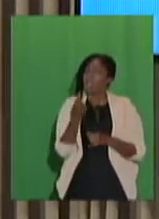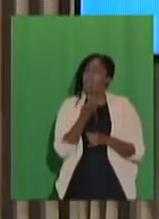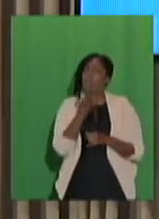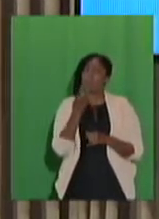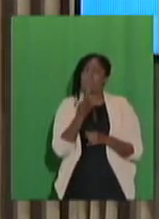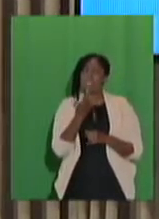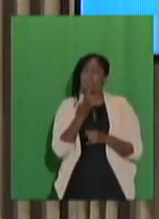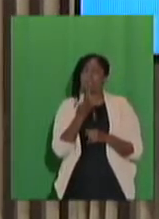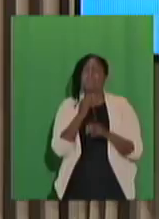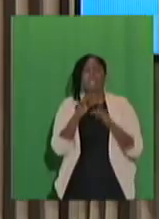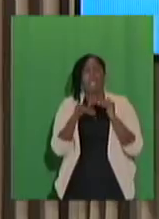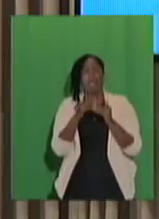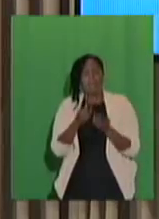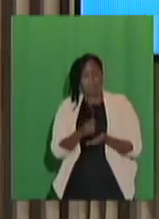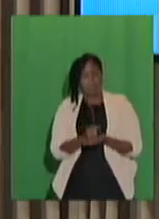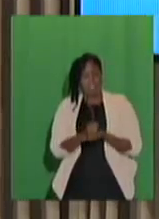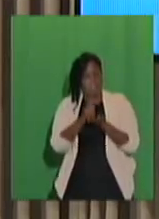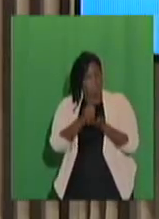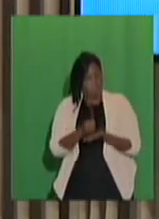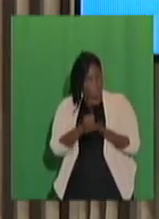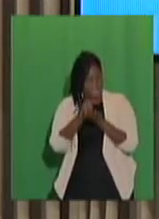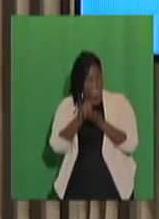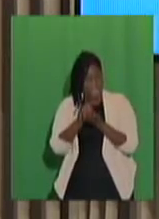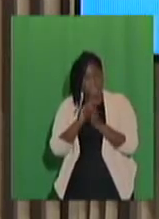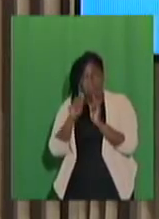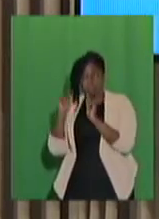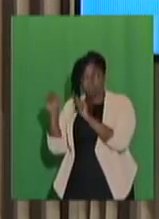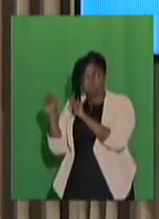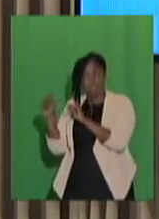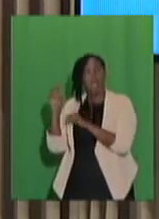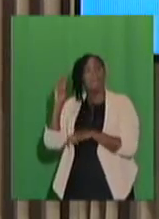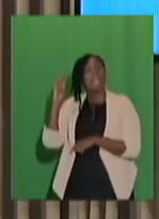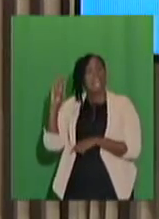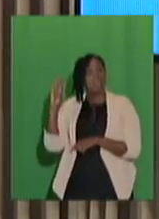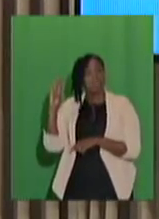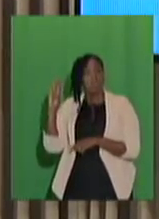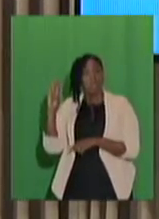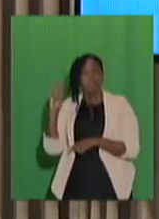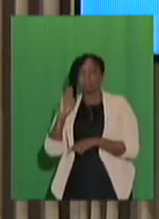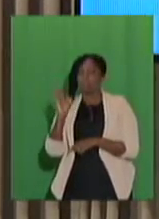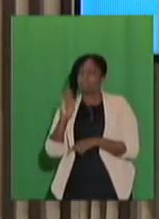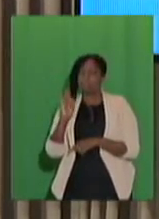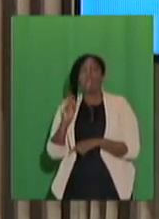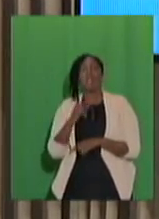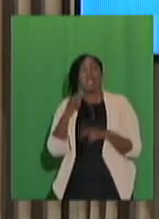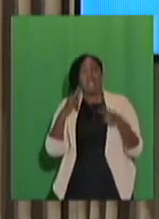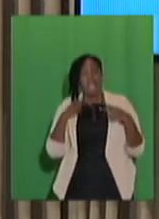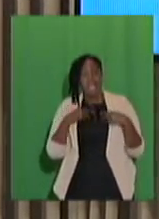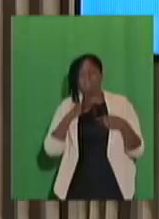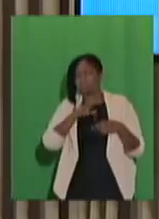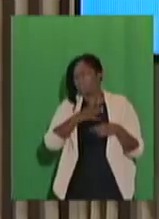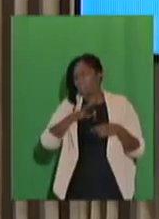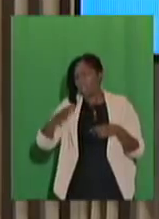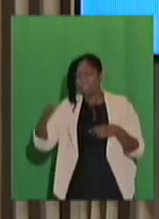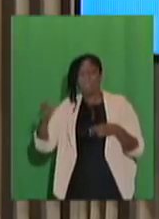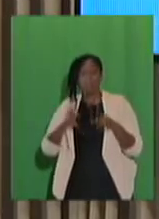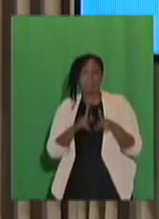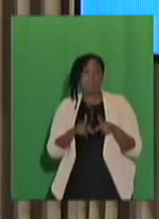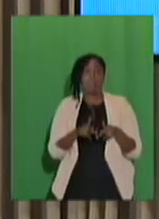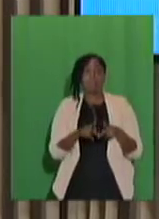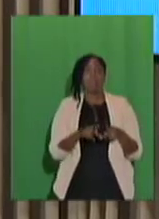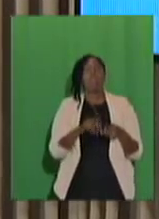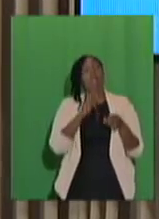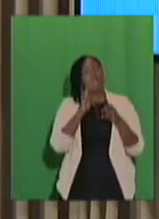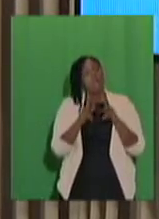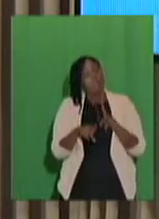question. And I think next week we will bring Dr. Hazel Othello to talk about it. Patients suffering from